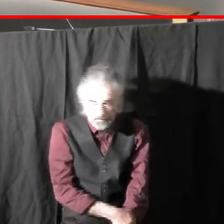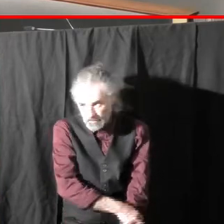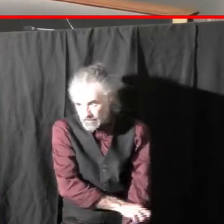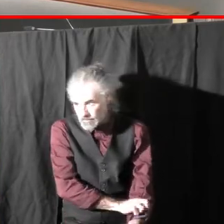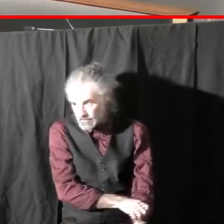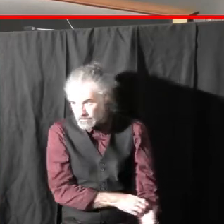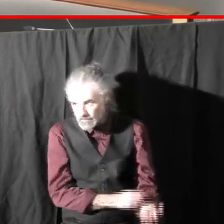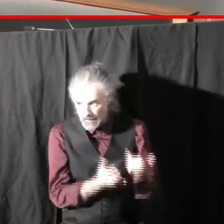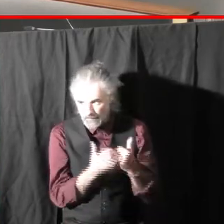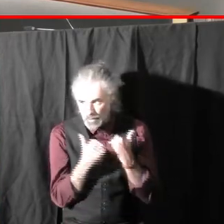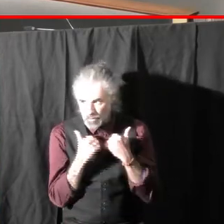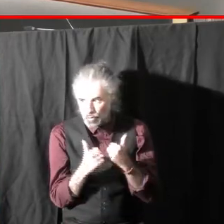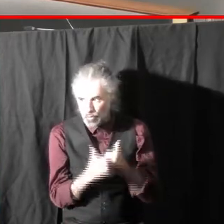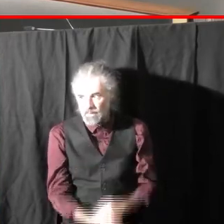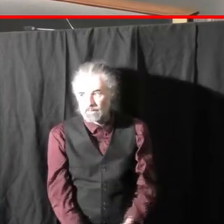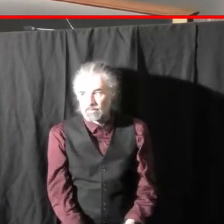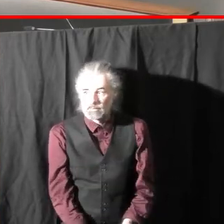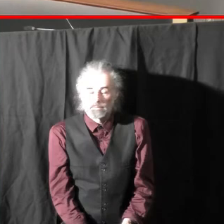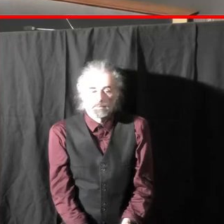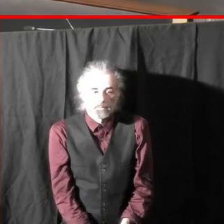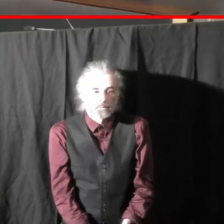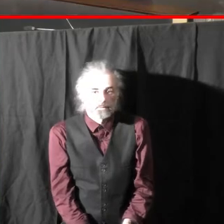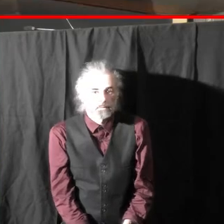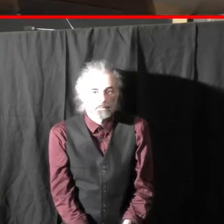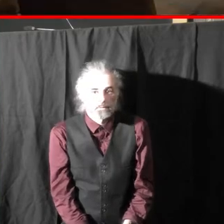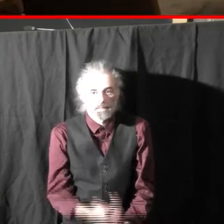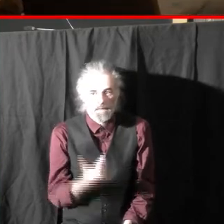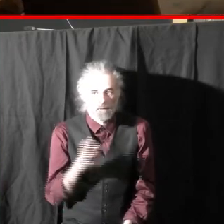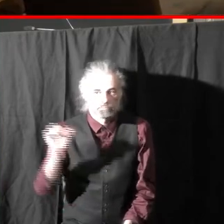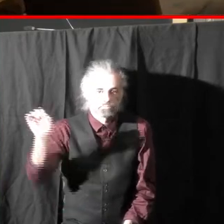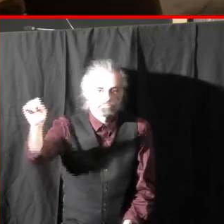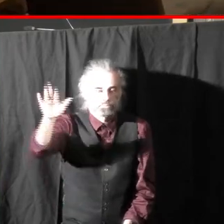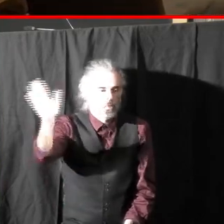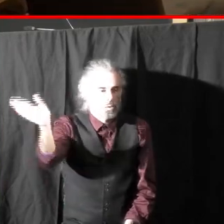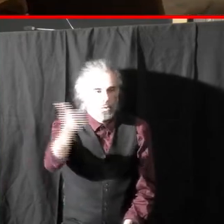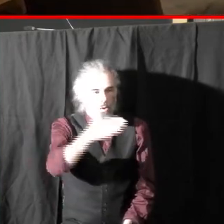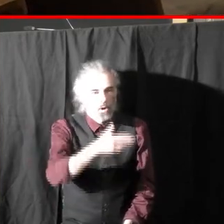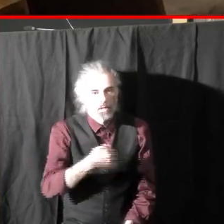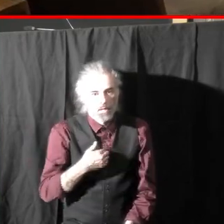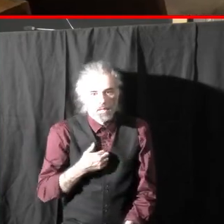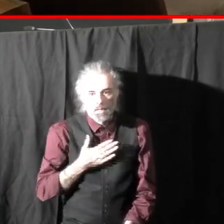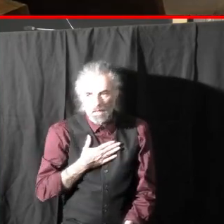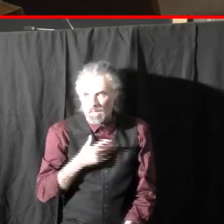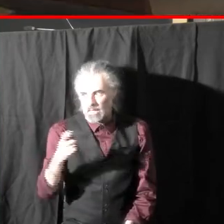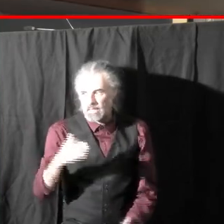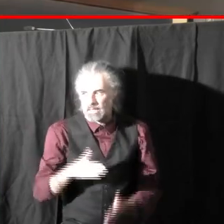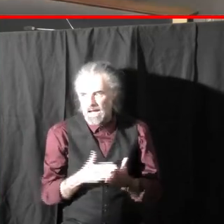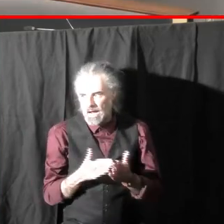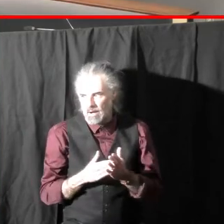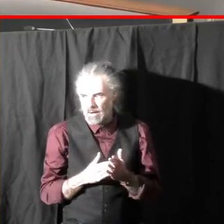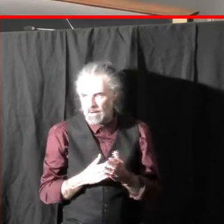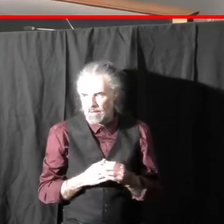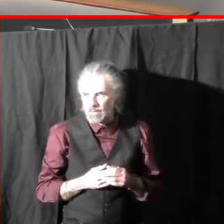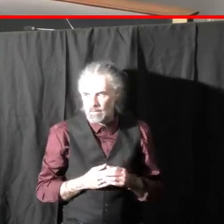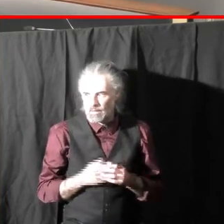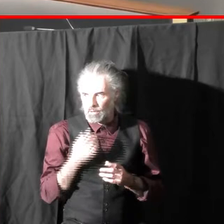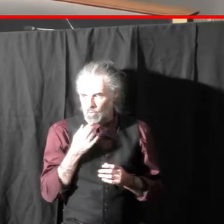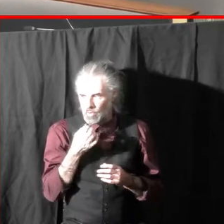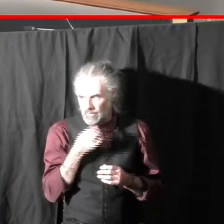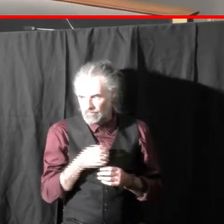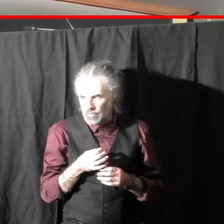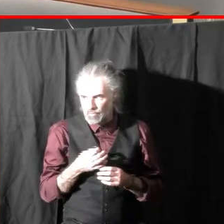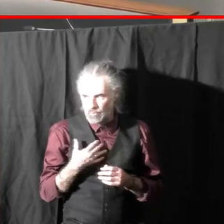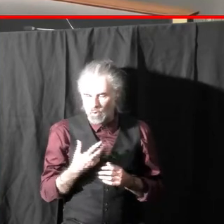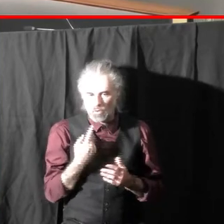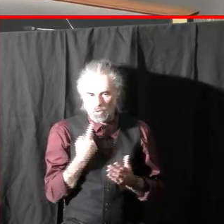That was very good. I can't get to all of you, so I'd like you now, just while we're waiting for a few more comments